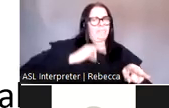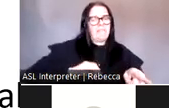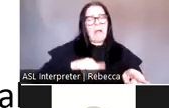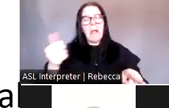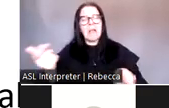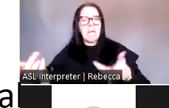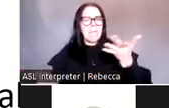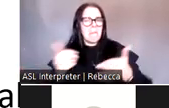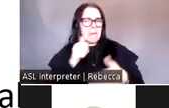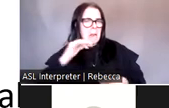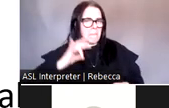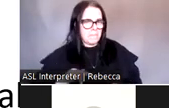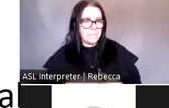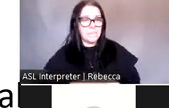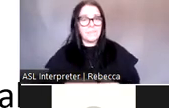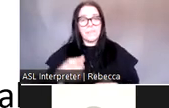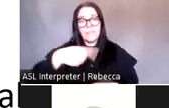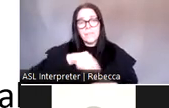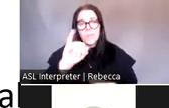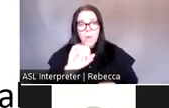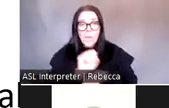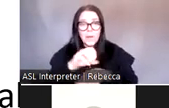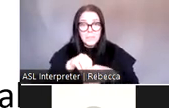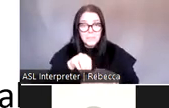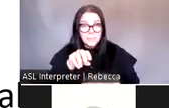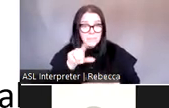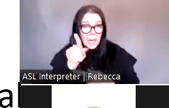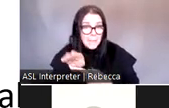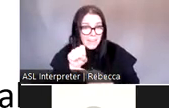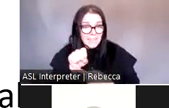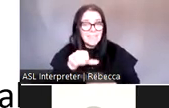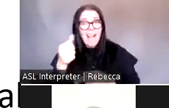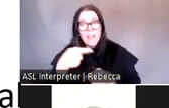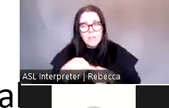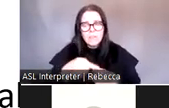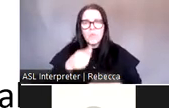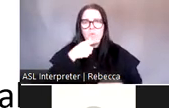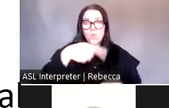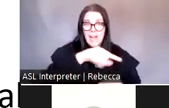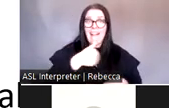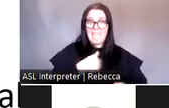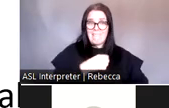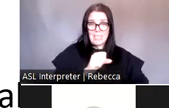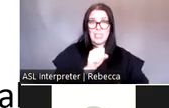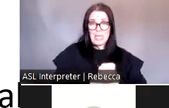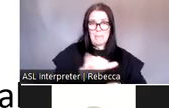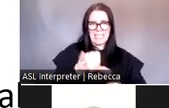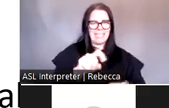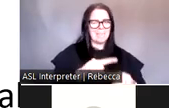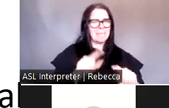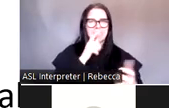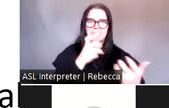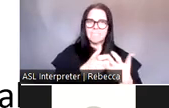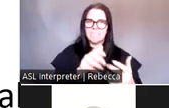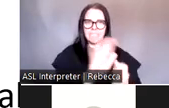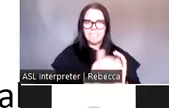We also work in LBS and in other areas with lots of underemployed individuals who want or need to upskill. I see there's a